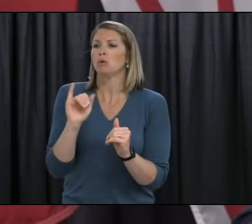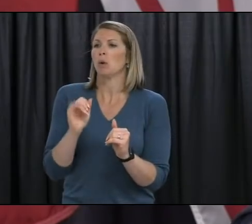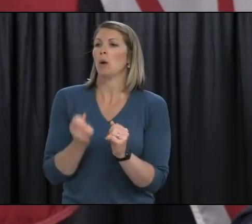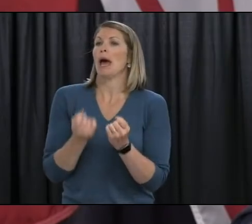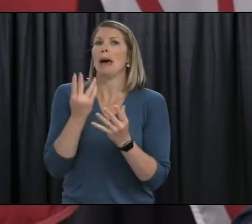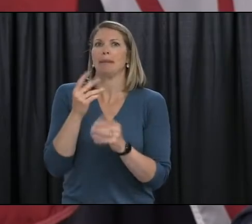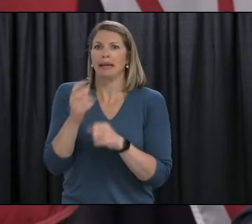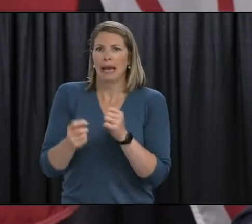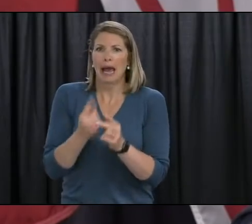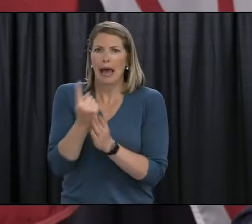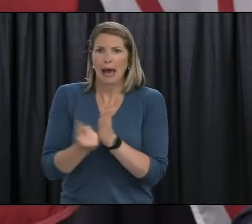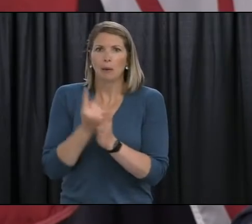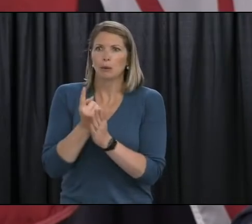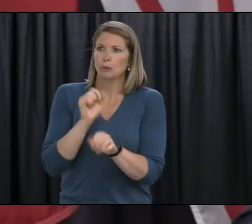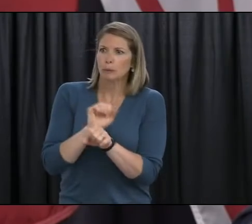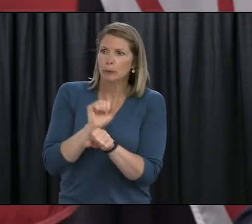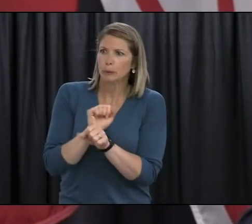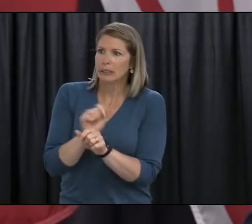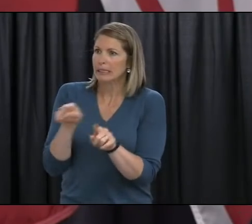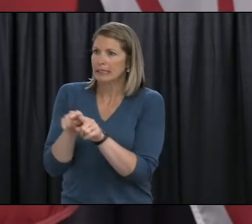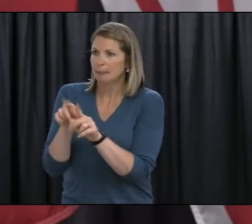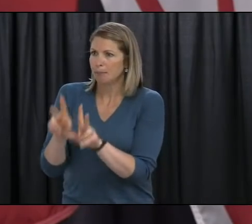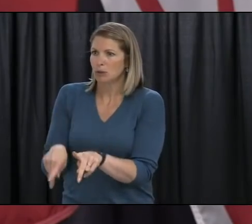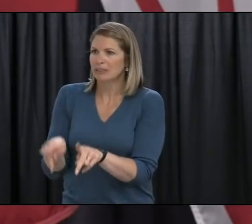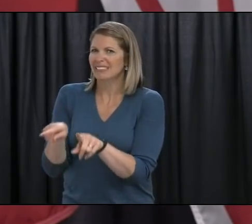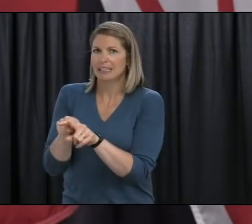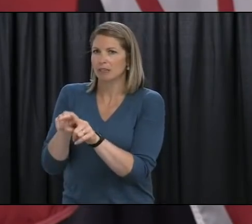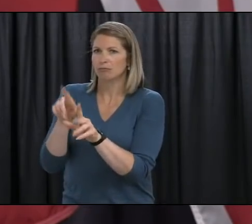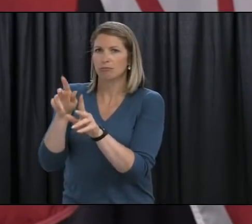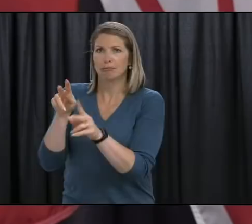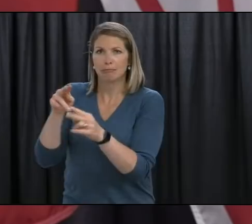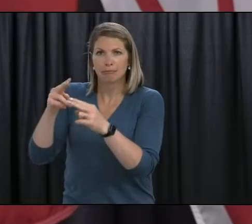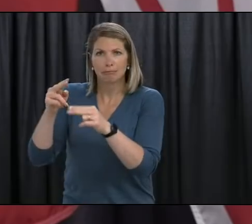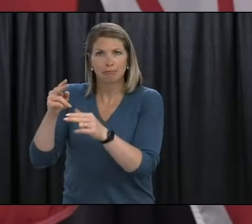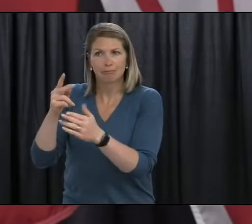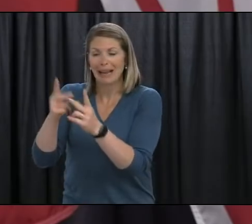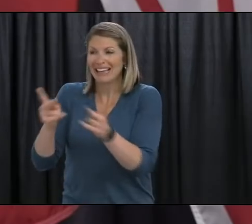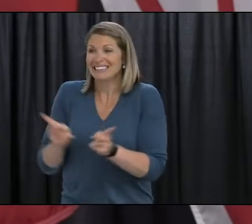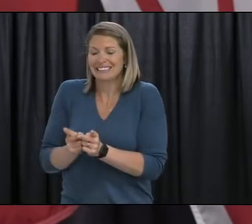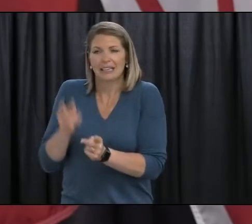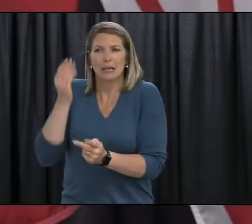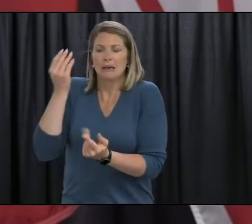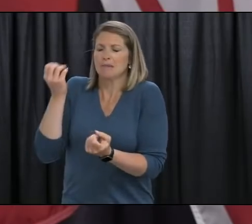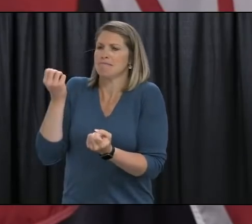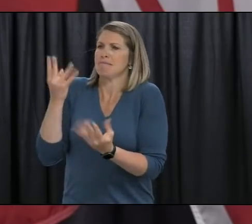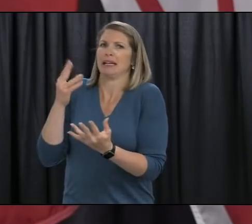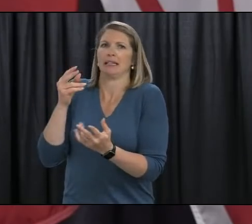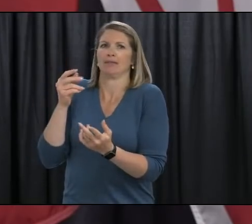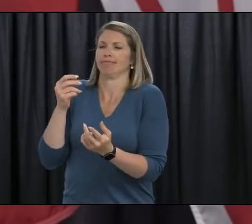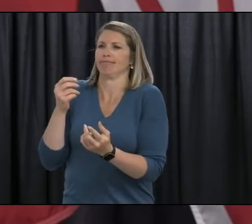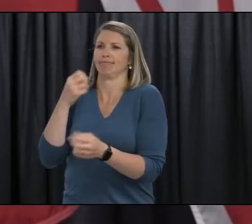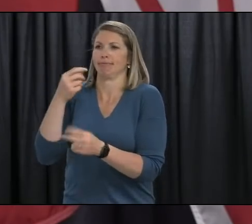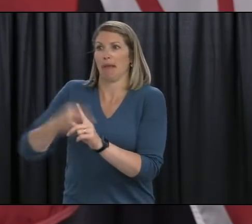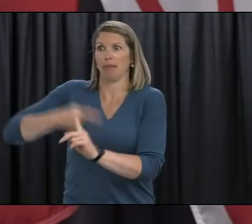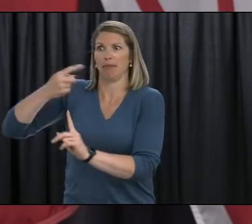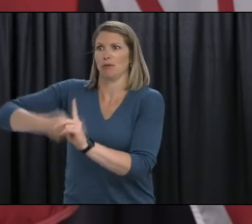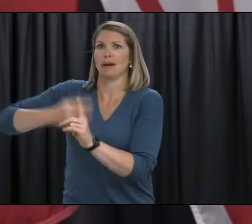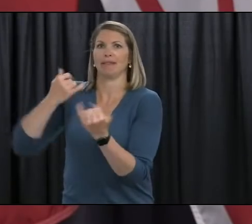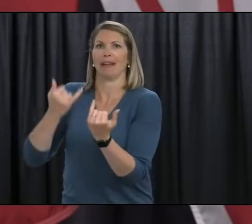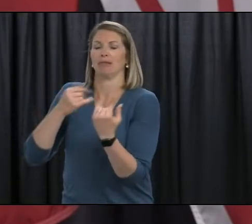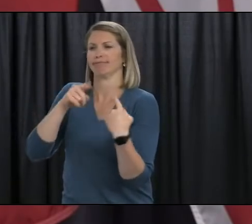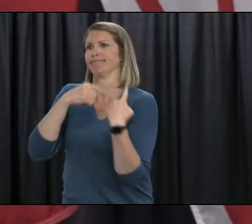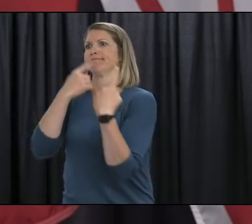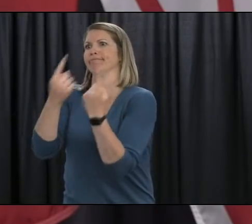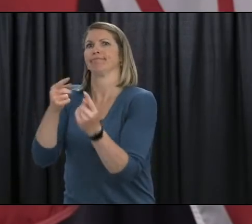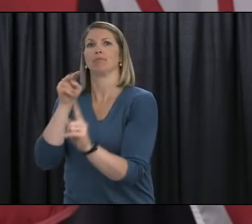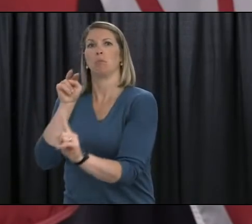in Newfoundland and Labrador. So even though, as you just mentioned, Peter, they may not be owned by government, they're